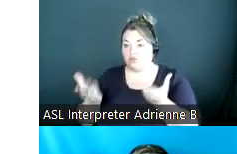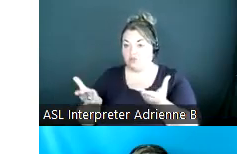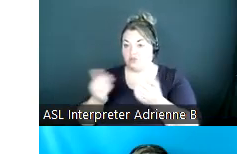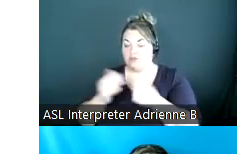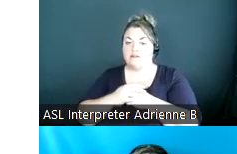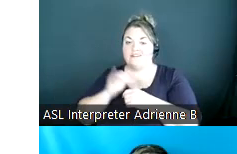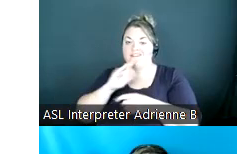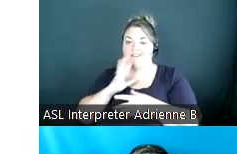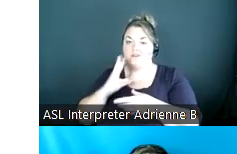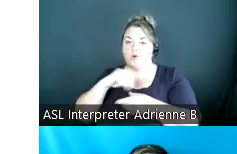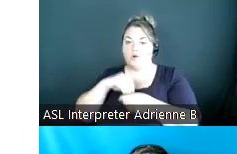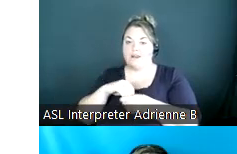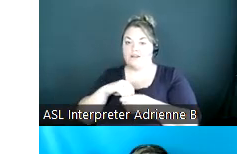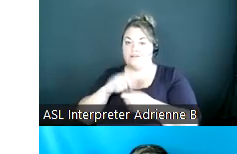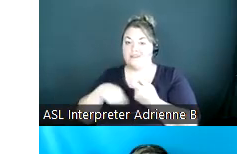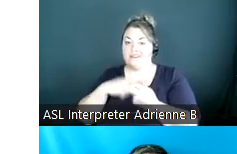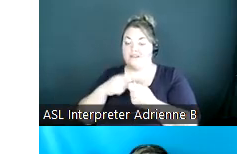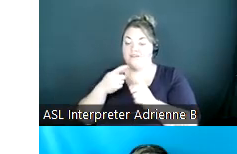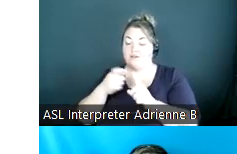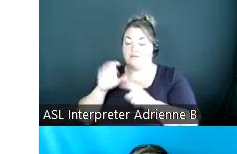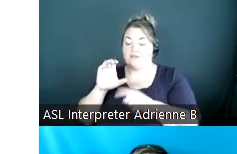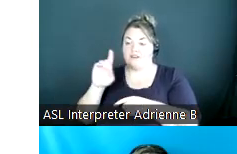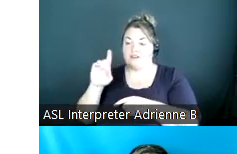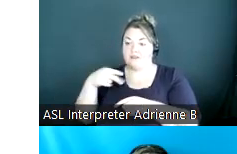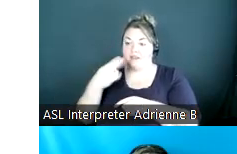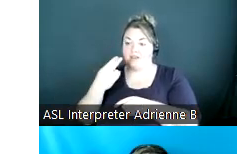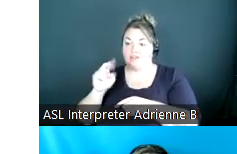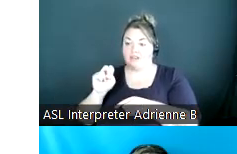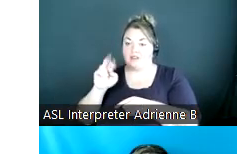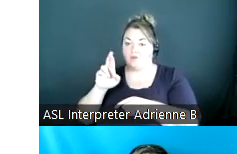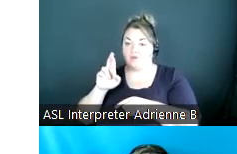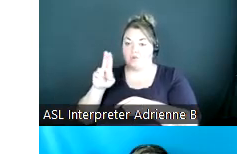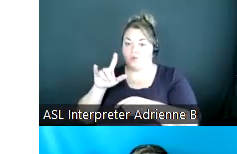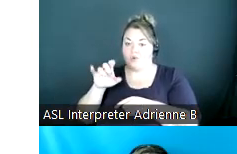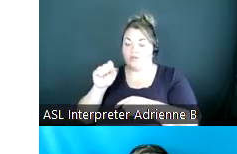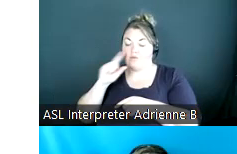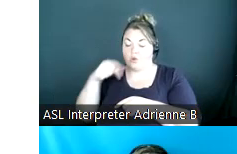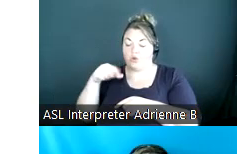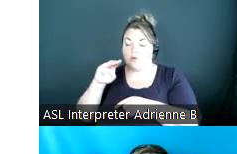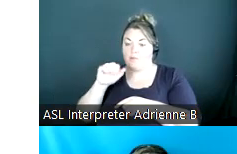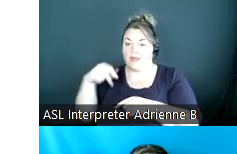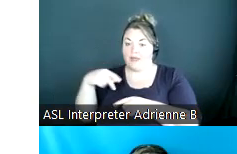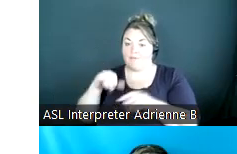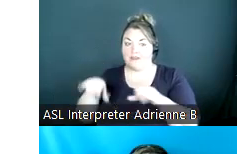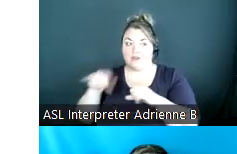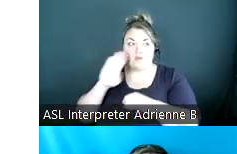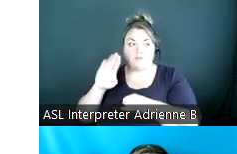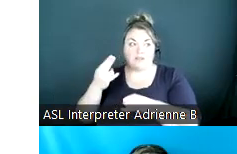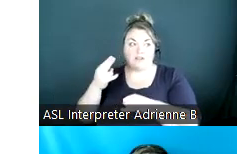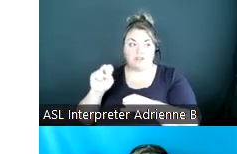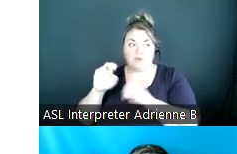is incorporated specifically from CDPHE rules around QMAP standards for the BHE requirements.